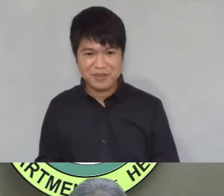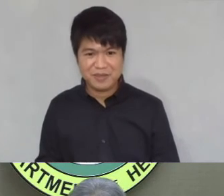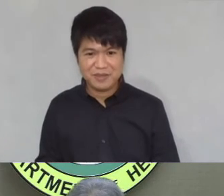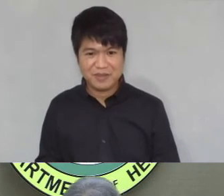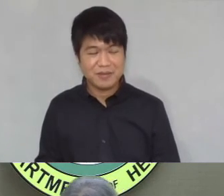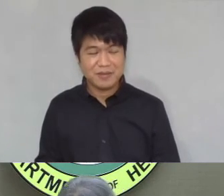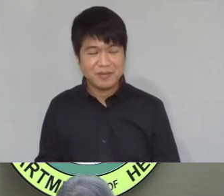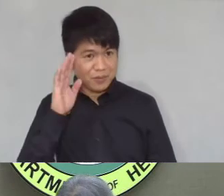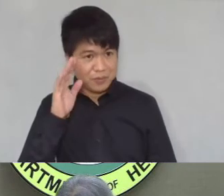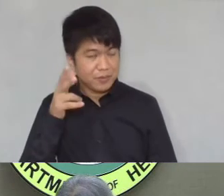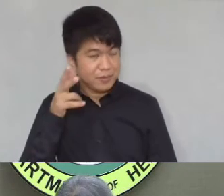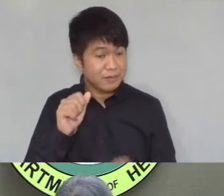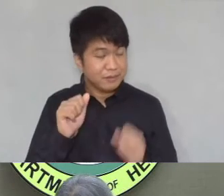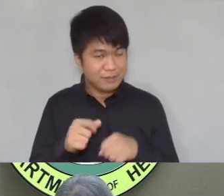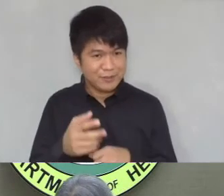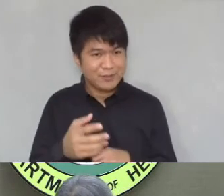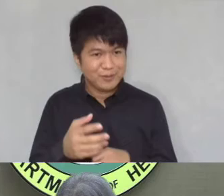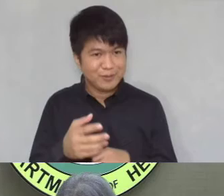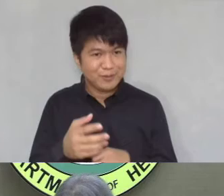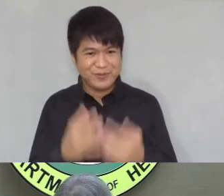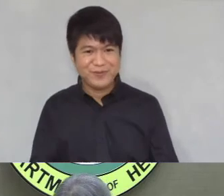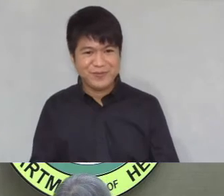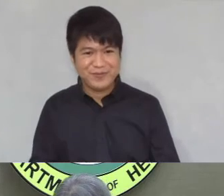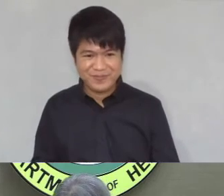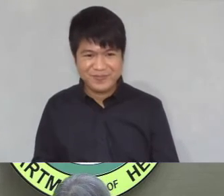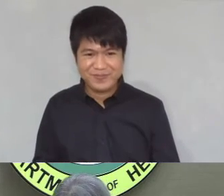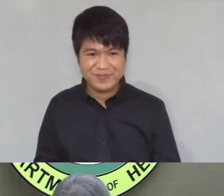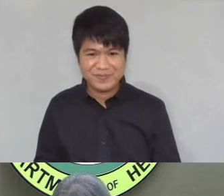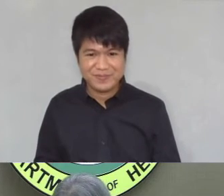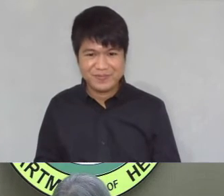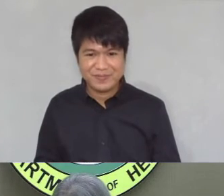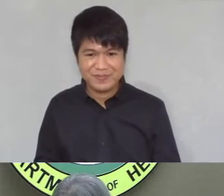Dr. Nem, well, ayan. Hello, we hear you. Thank you.